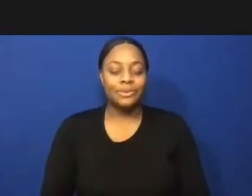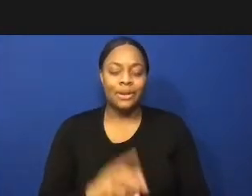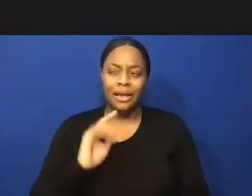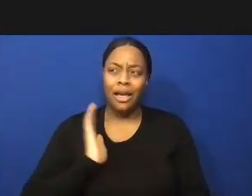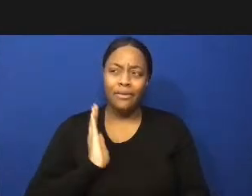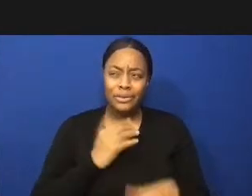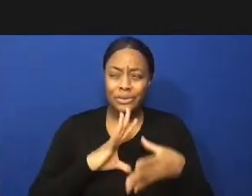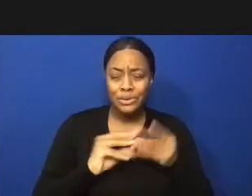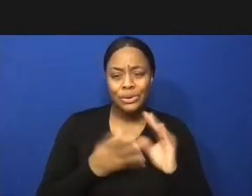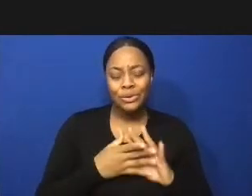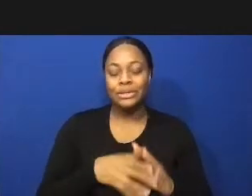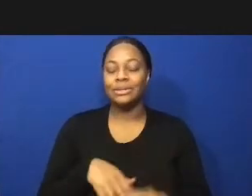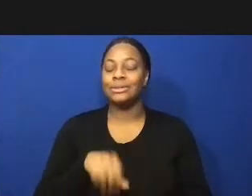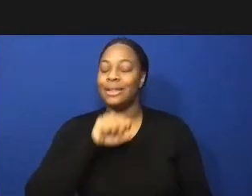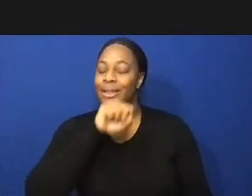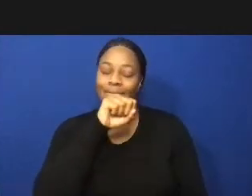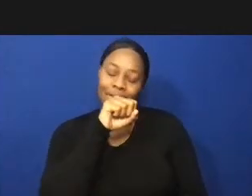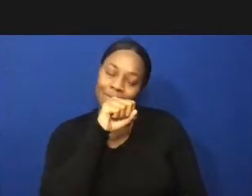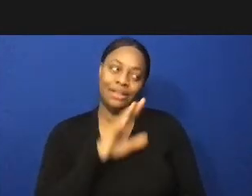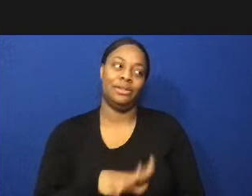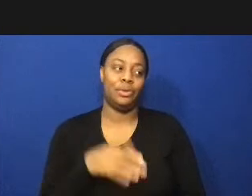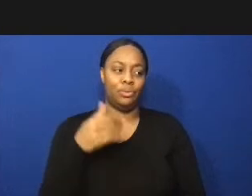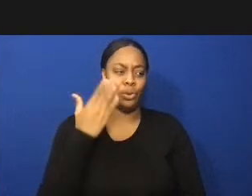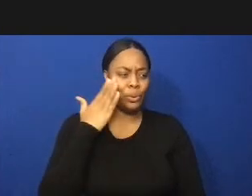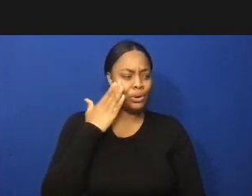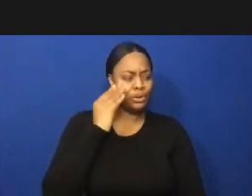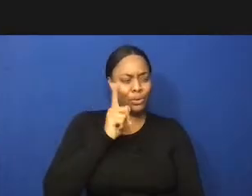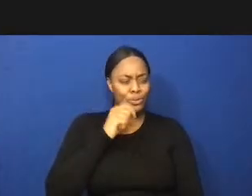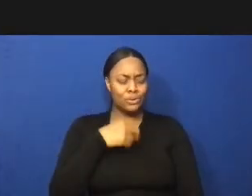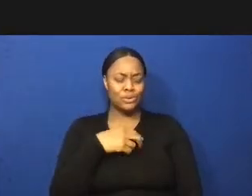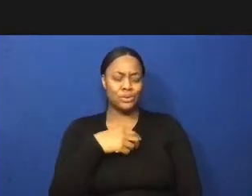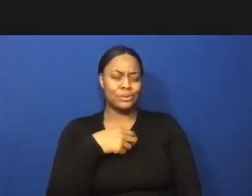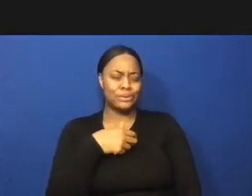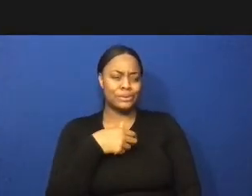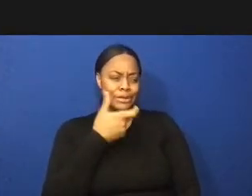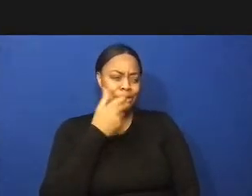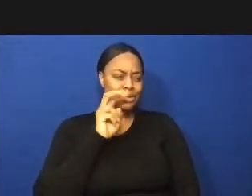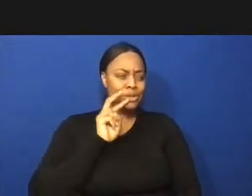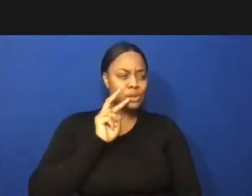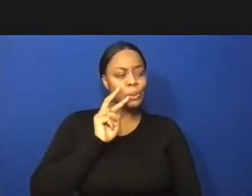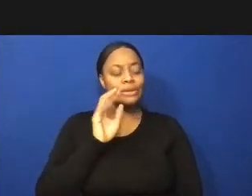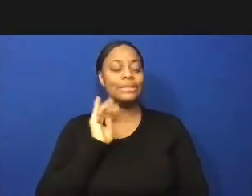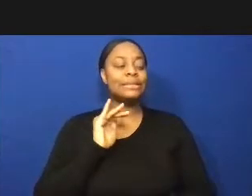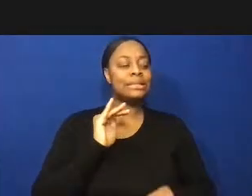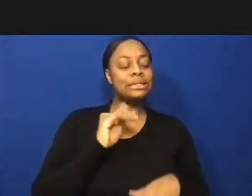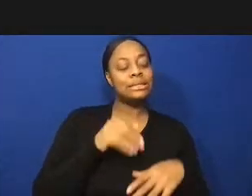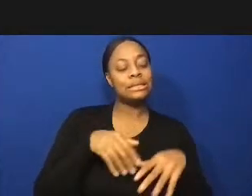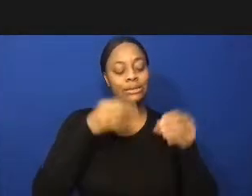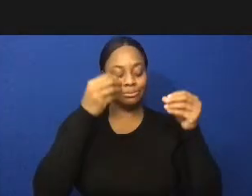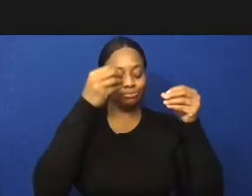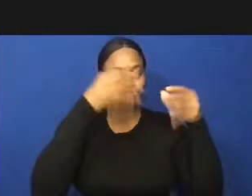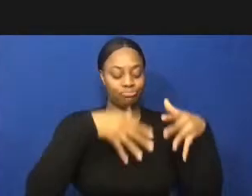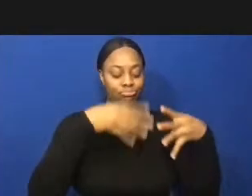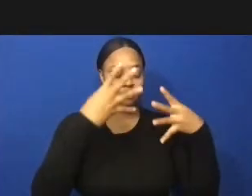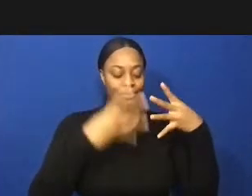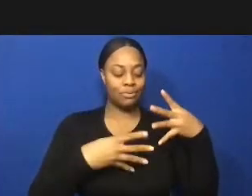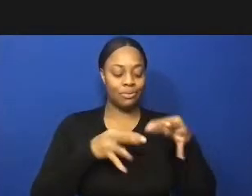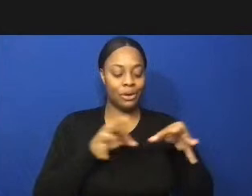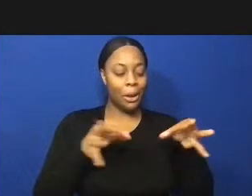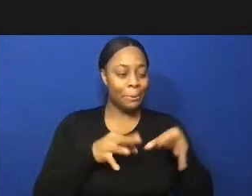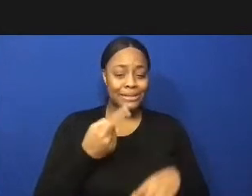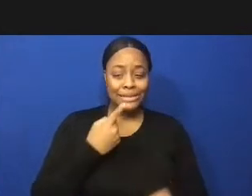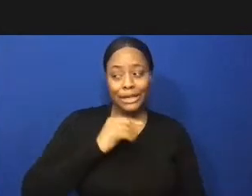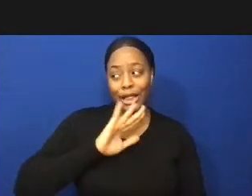stories. We love it. So we want to know who's watching tonight. Drop some comments in the chat, say